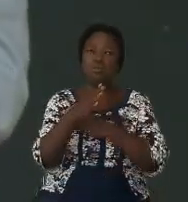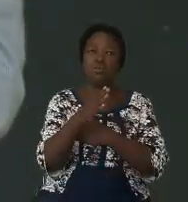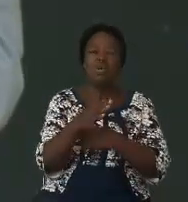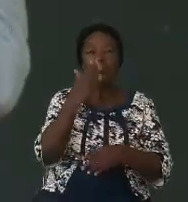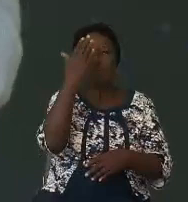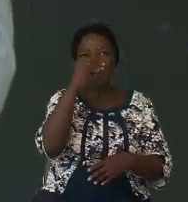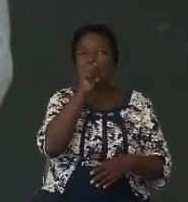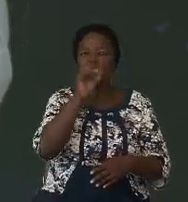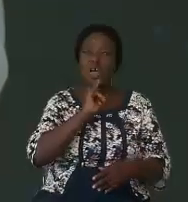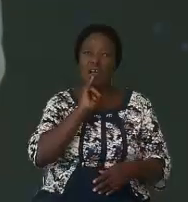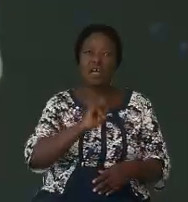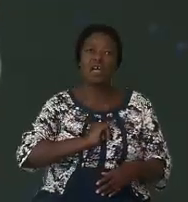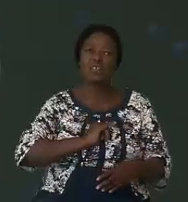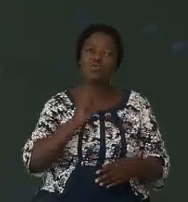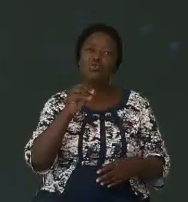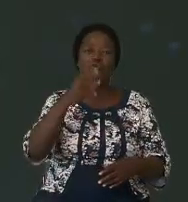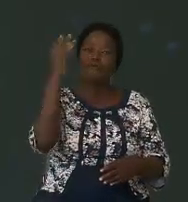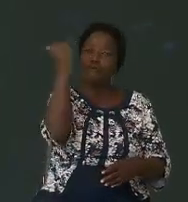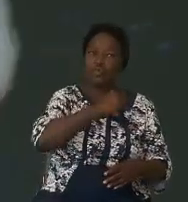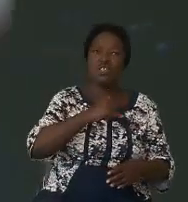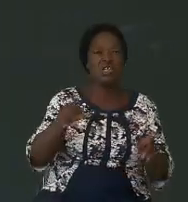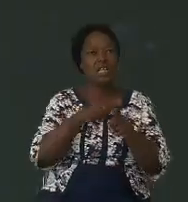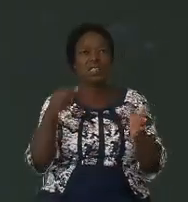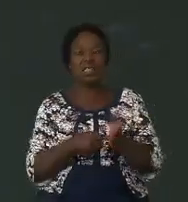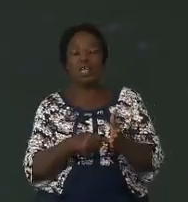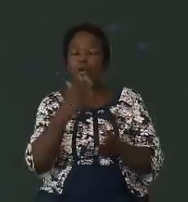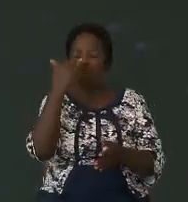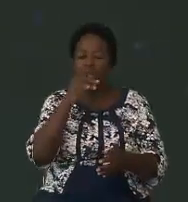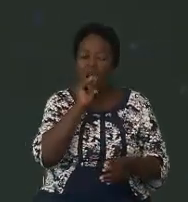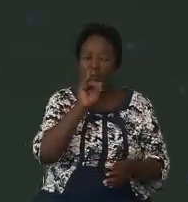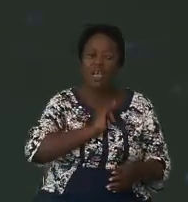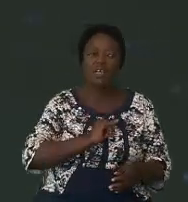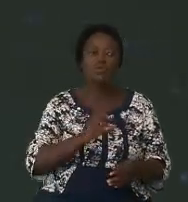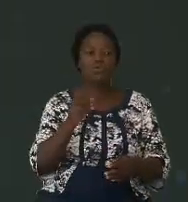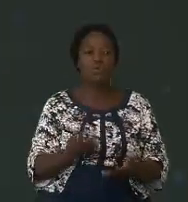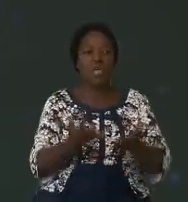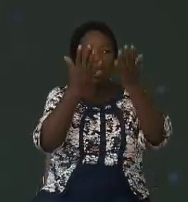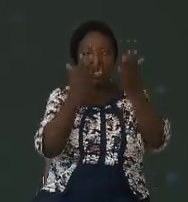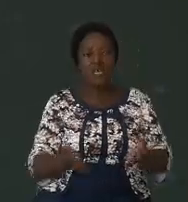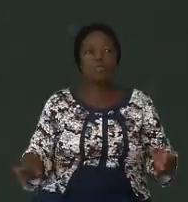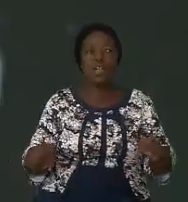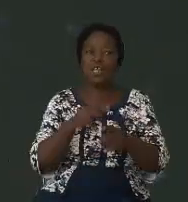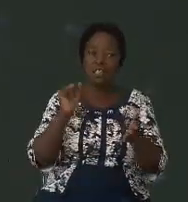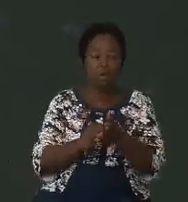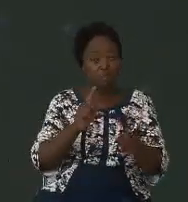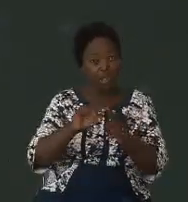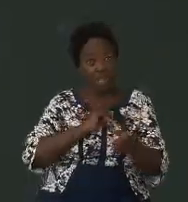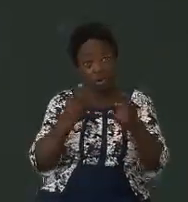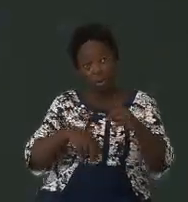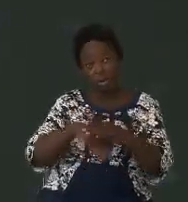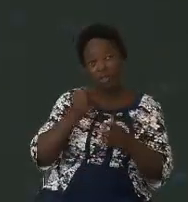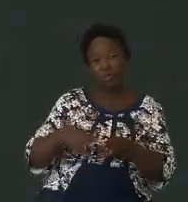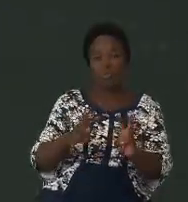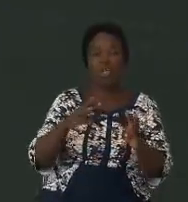say, how was I foolish like that? How was I hardened like that? How was I heady like